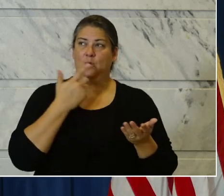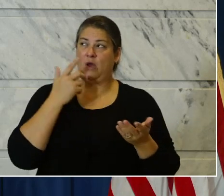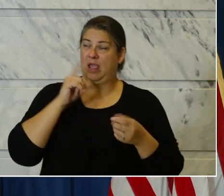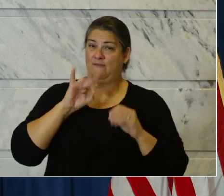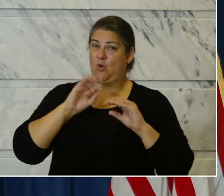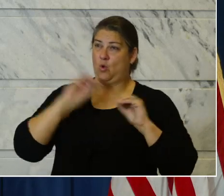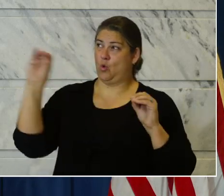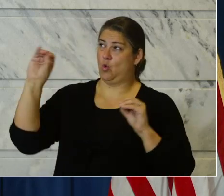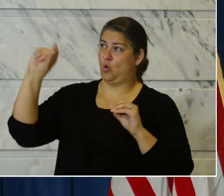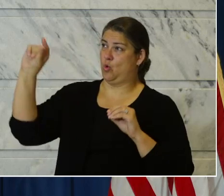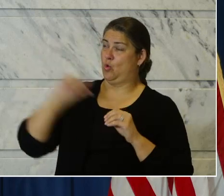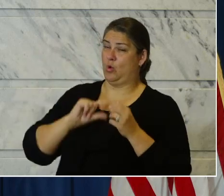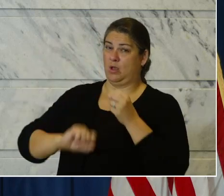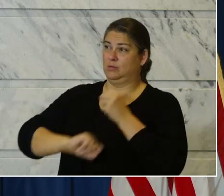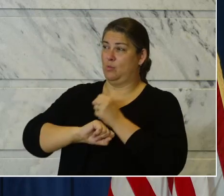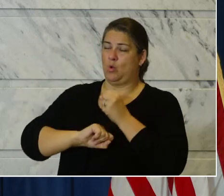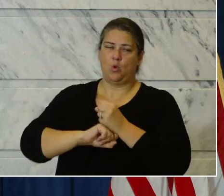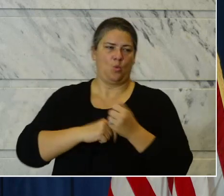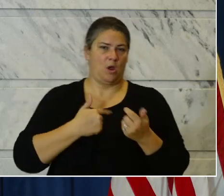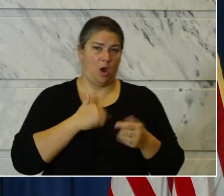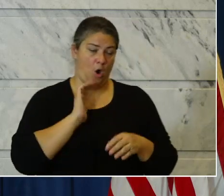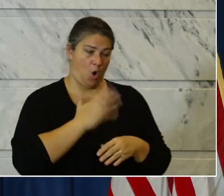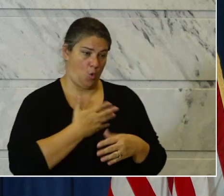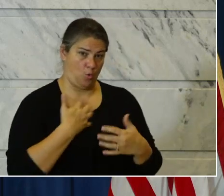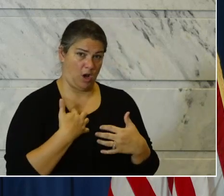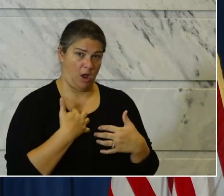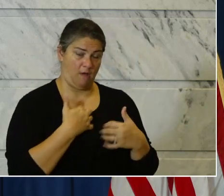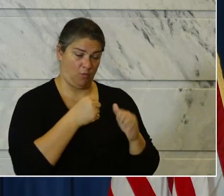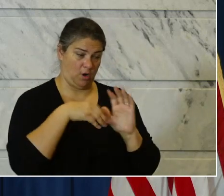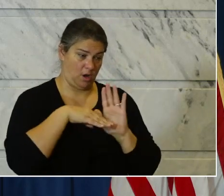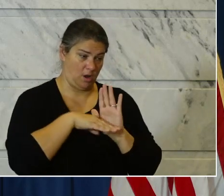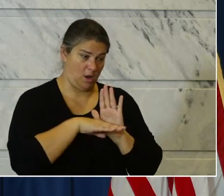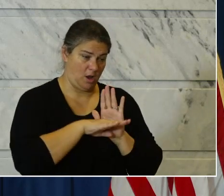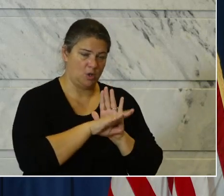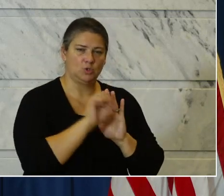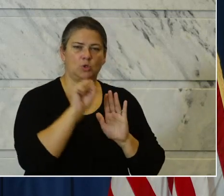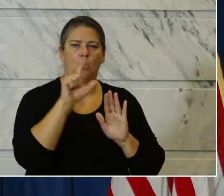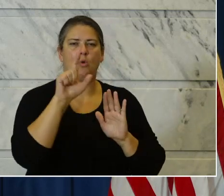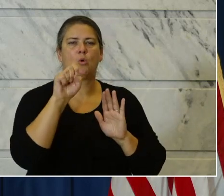economist, Goldman Sachs, and the Federal Reserve.